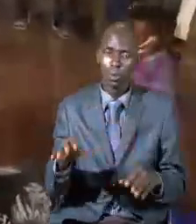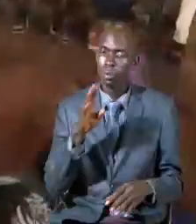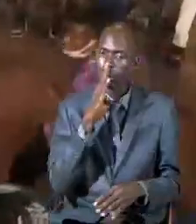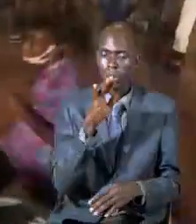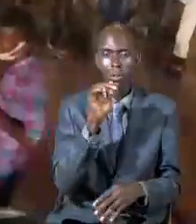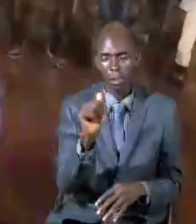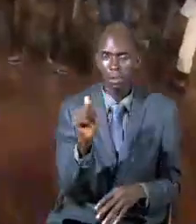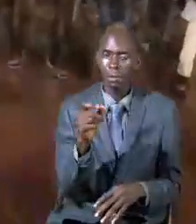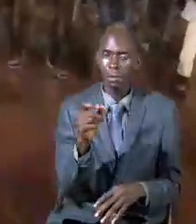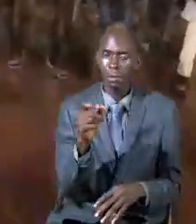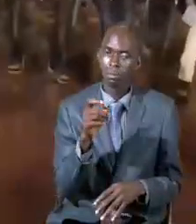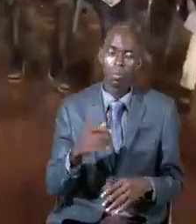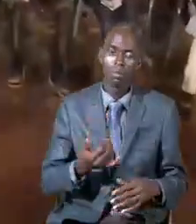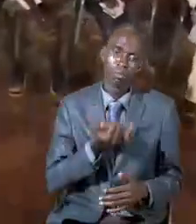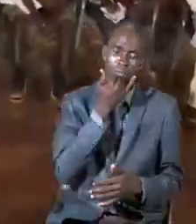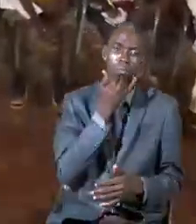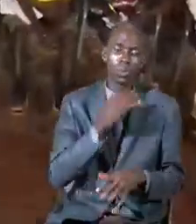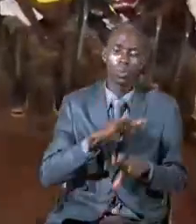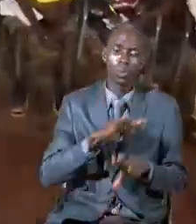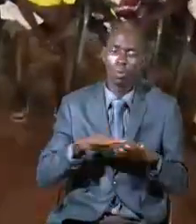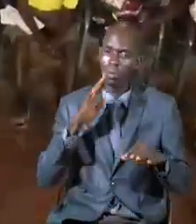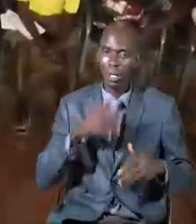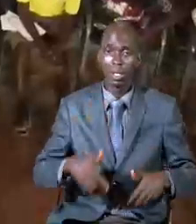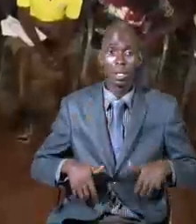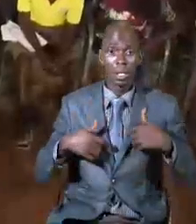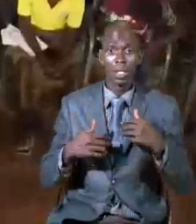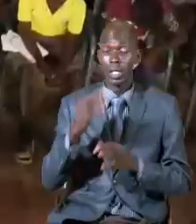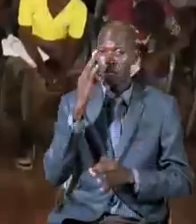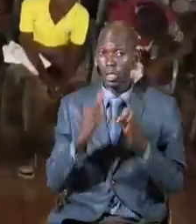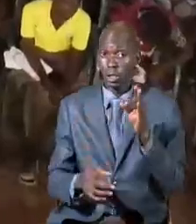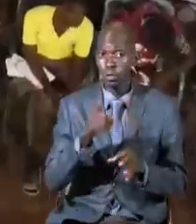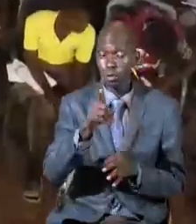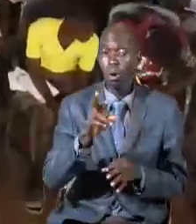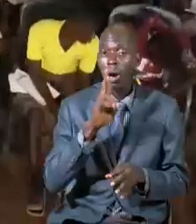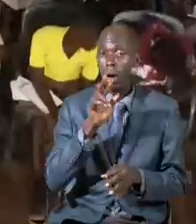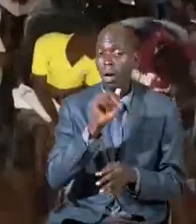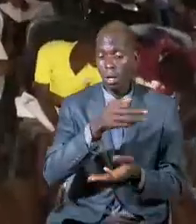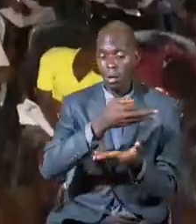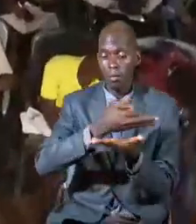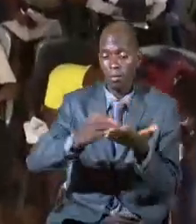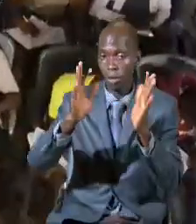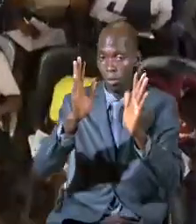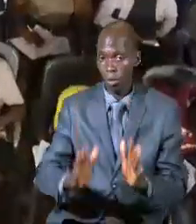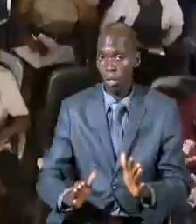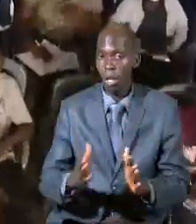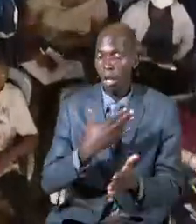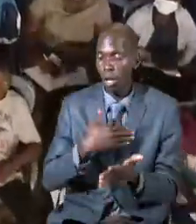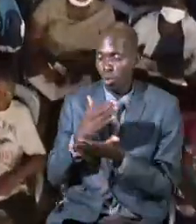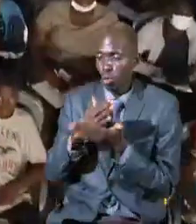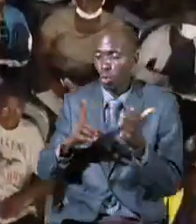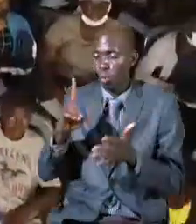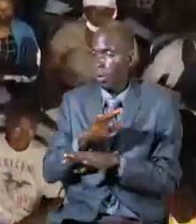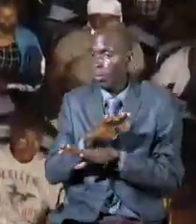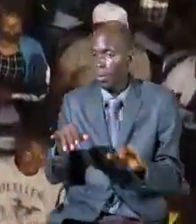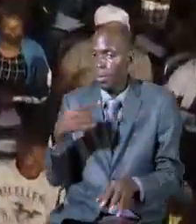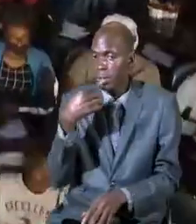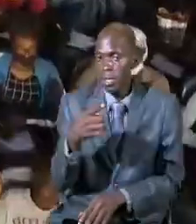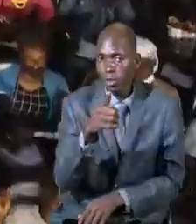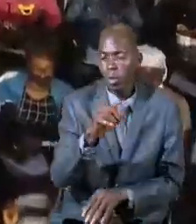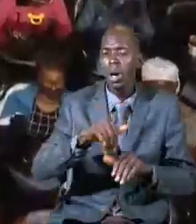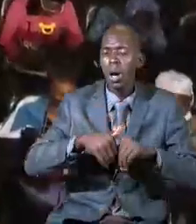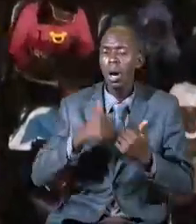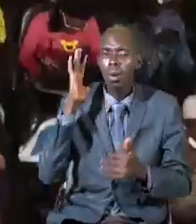tell you, how will they jolt you up? If somebody did not alert you, how will they jolt you up and make